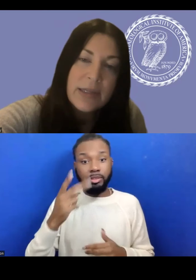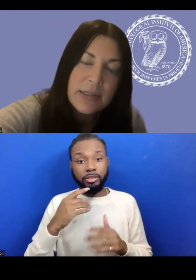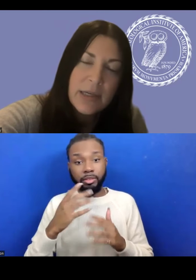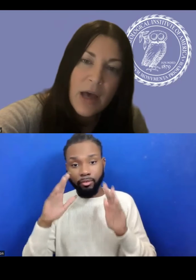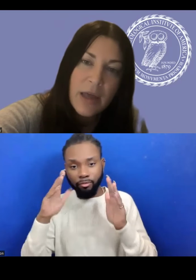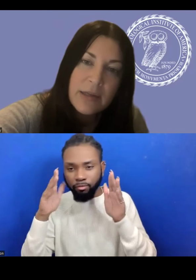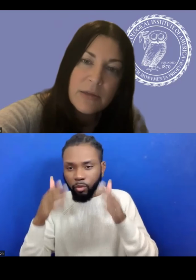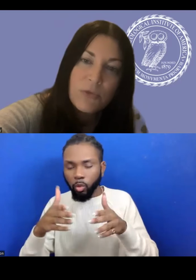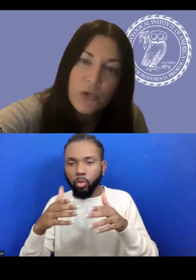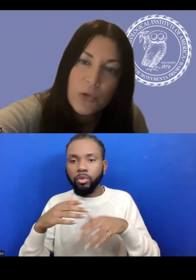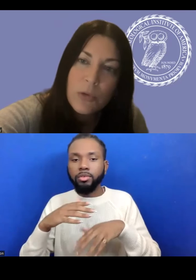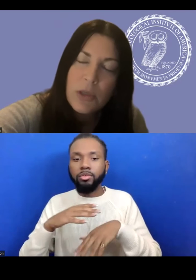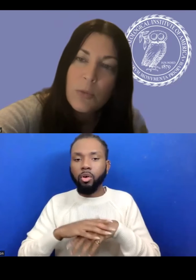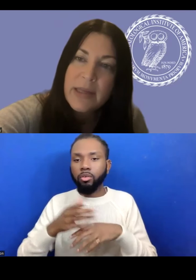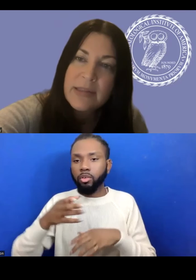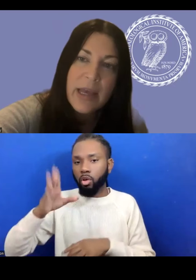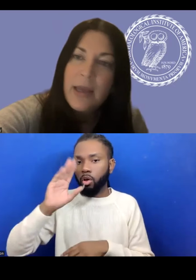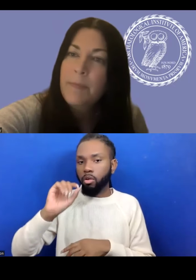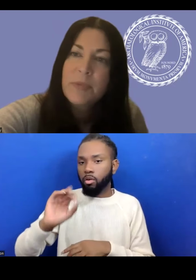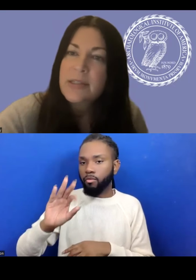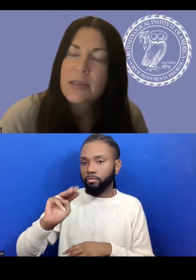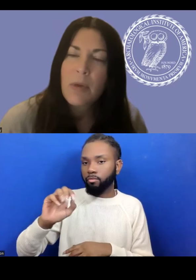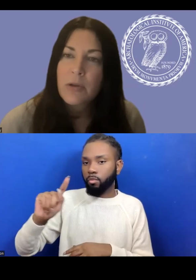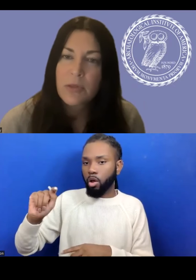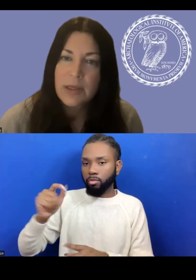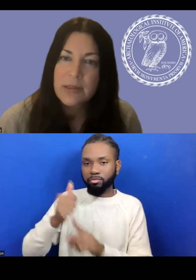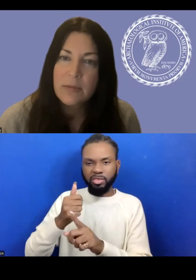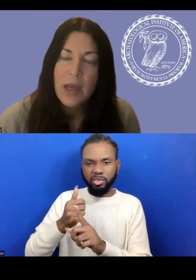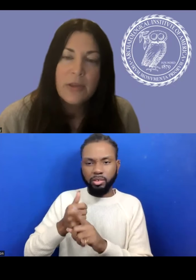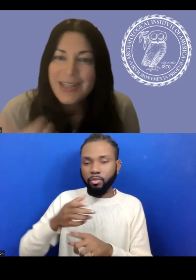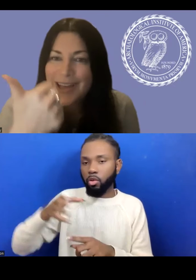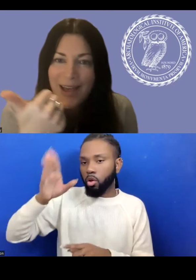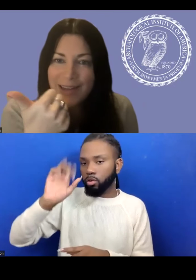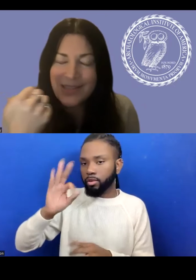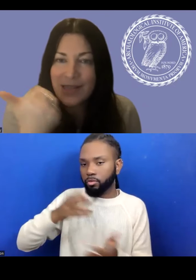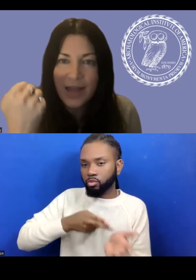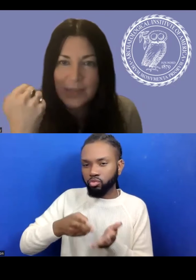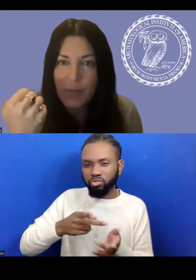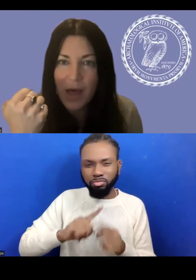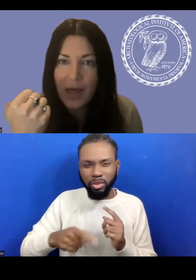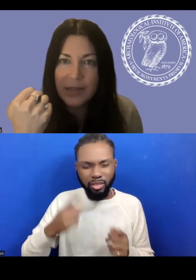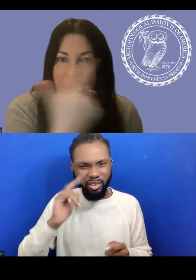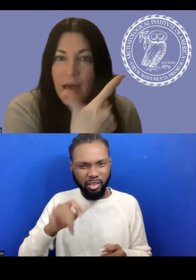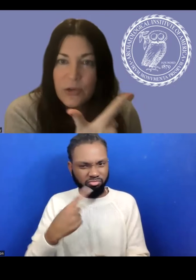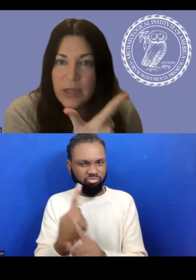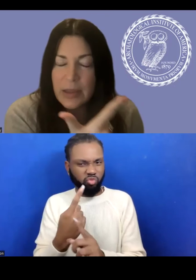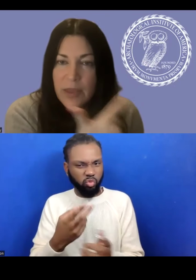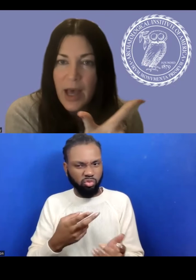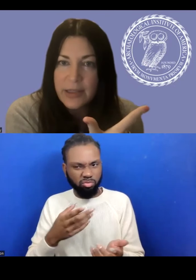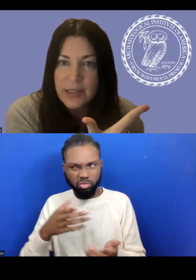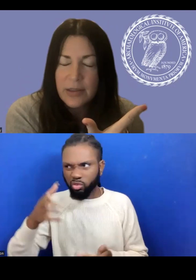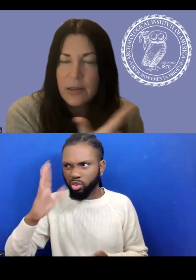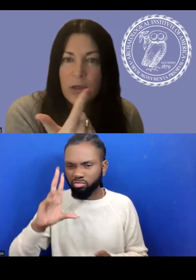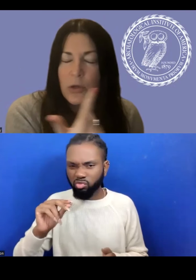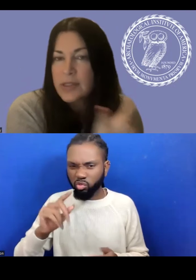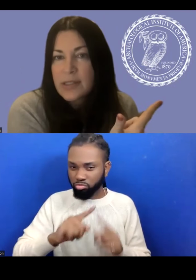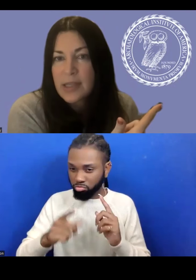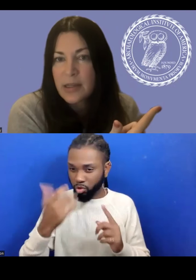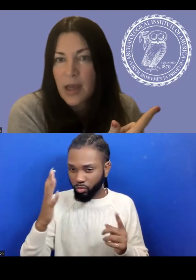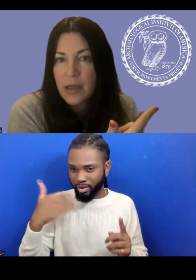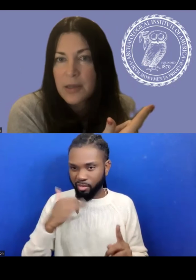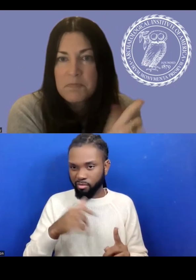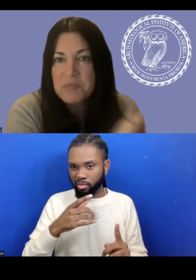who is the goddess of truth. And you might say, this isn't monotheism. There's a goddess, the goddess Ma'at, underneath the Aten, who